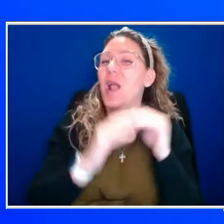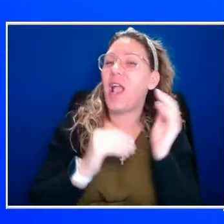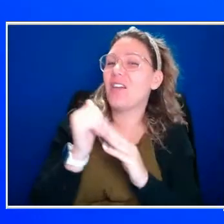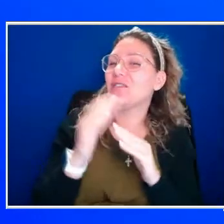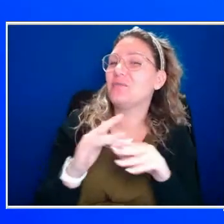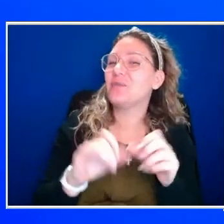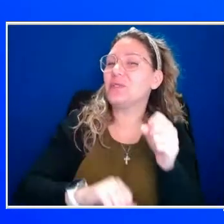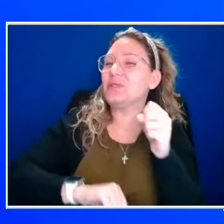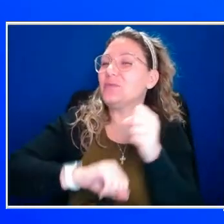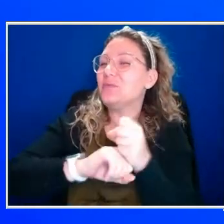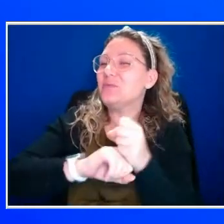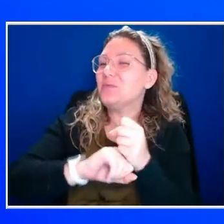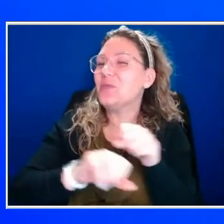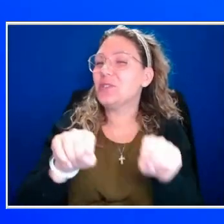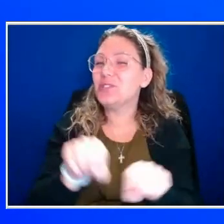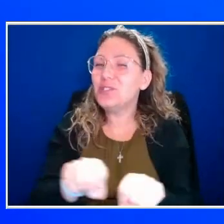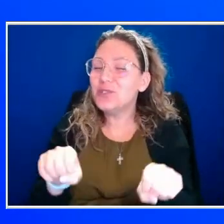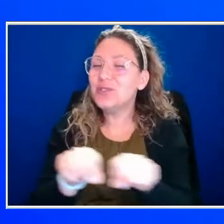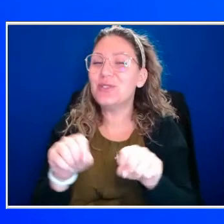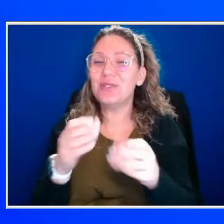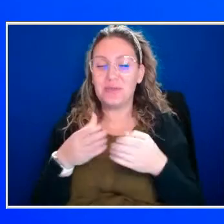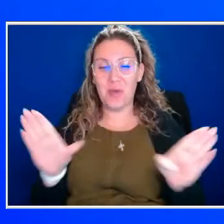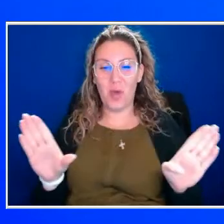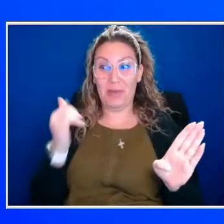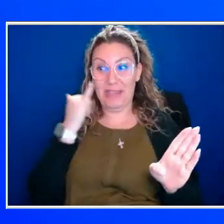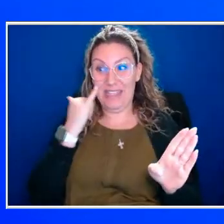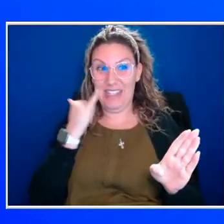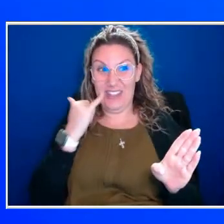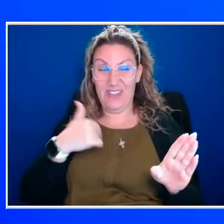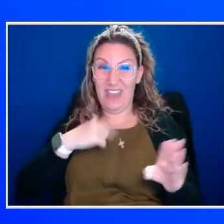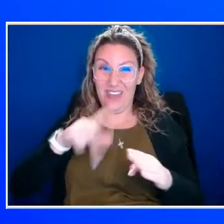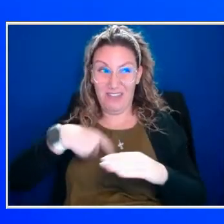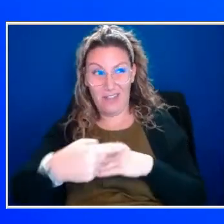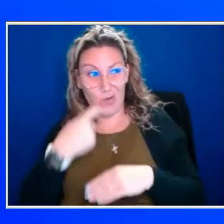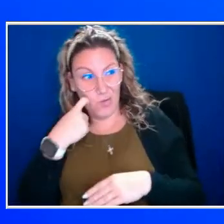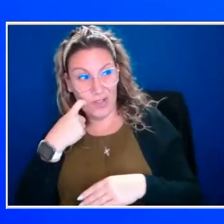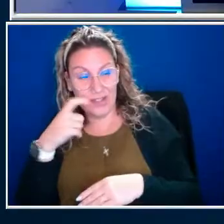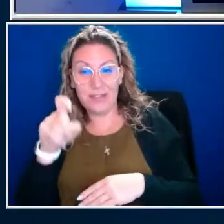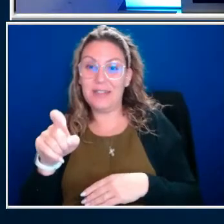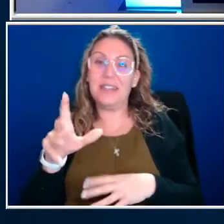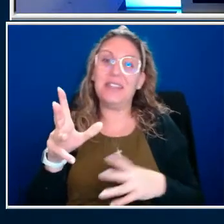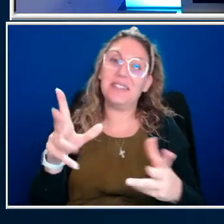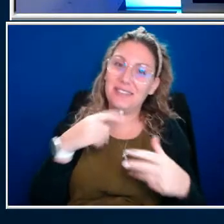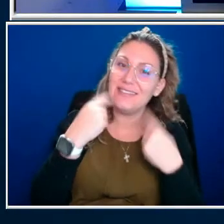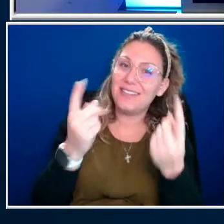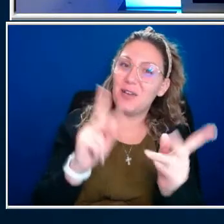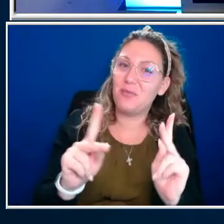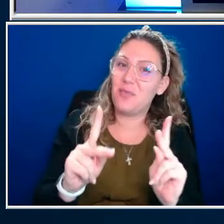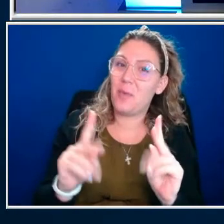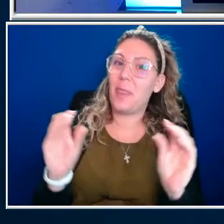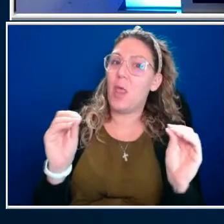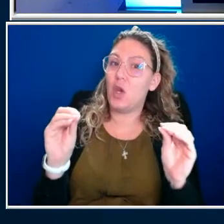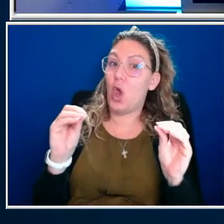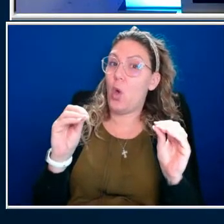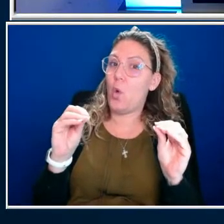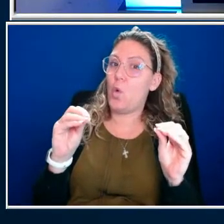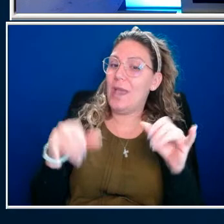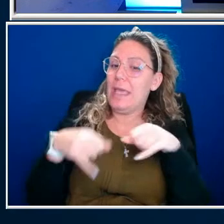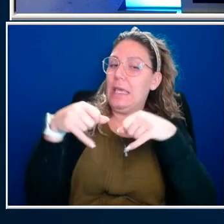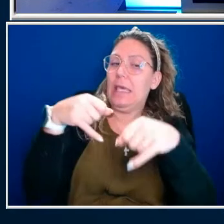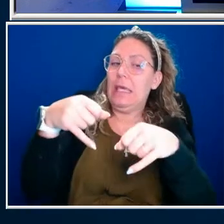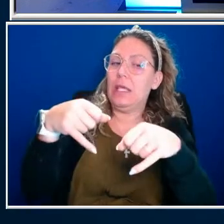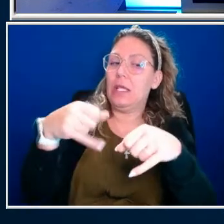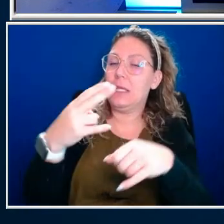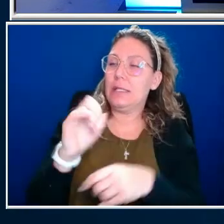telling people if we fall in, and let's be open to moving and grooving as much and as long as possible. All right, no heels. I will duly note that as I